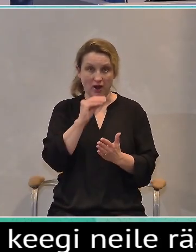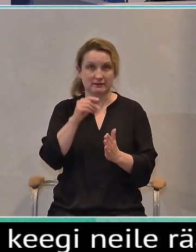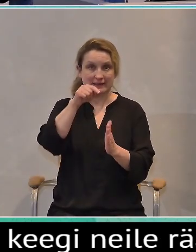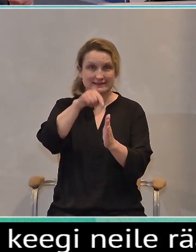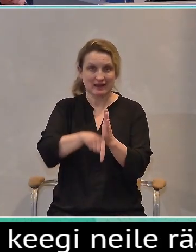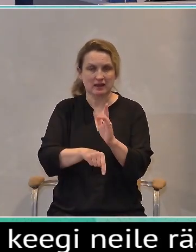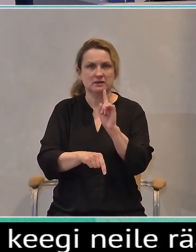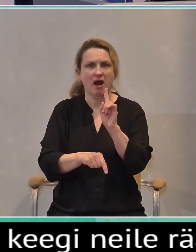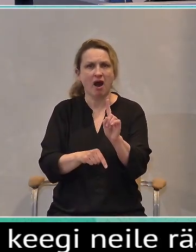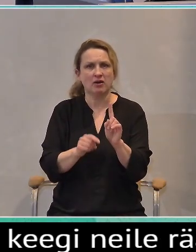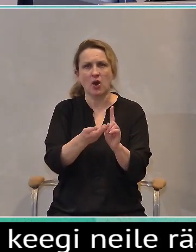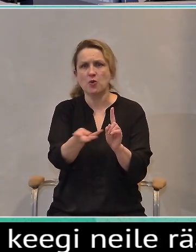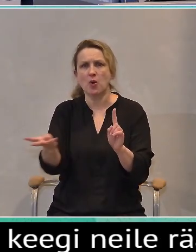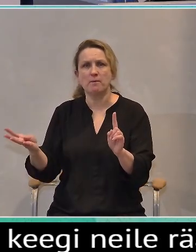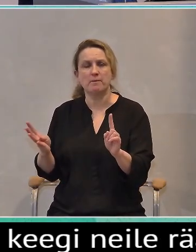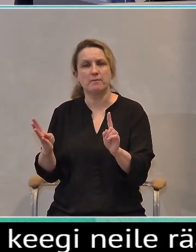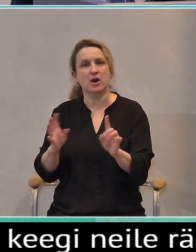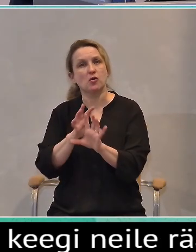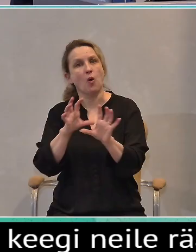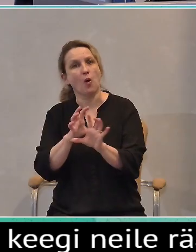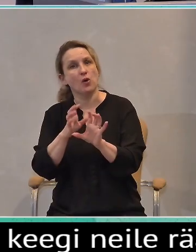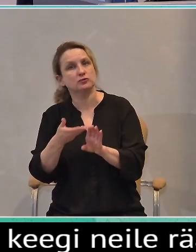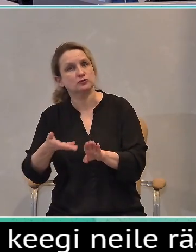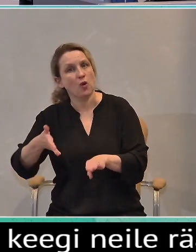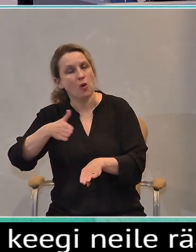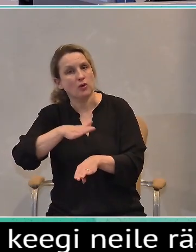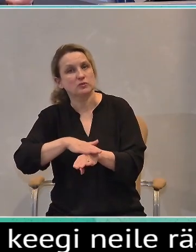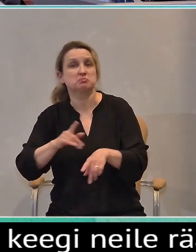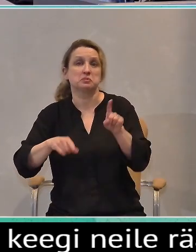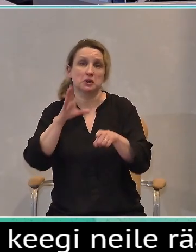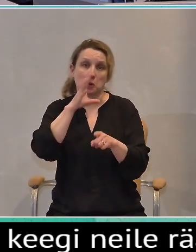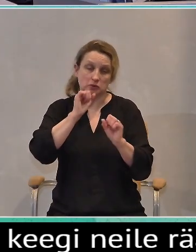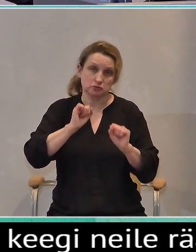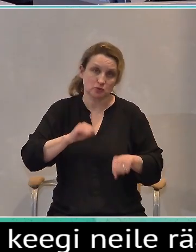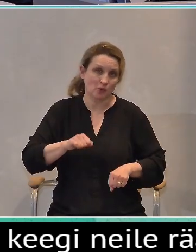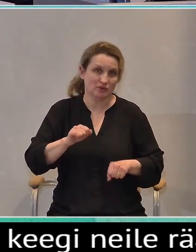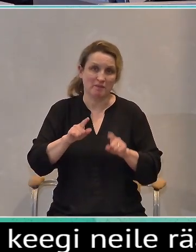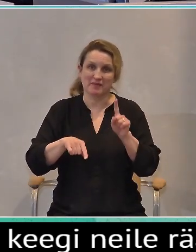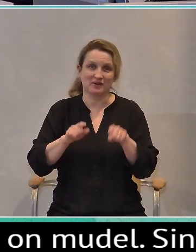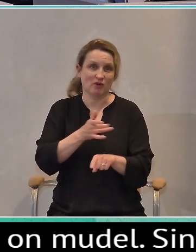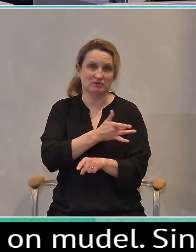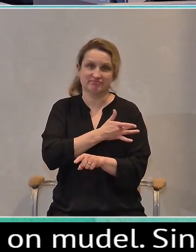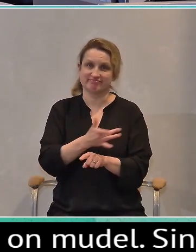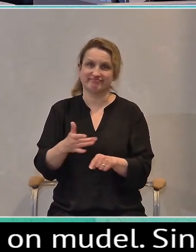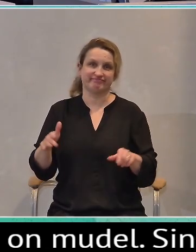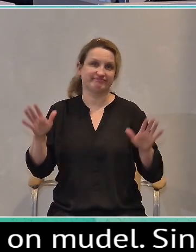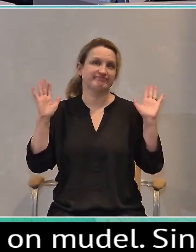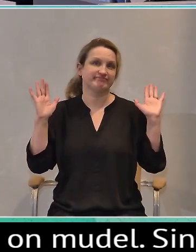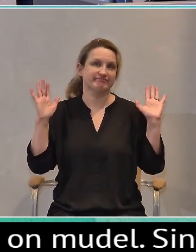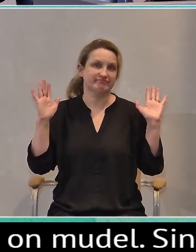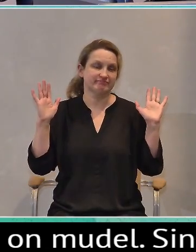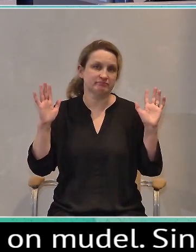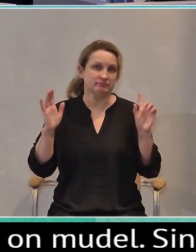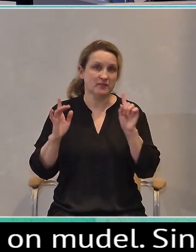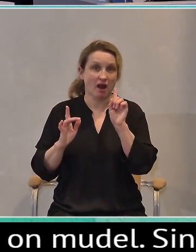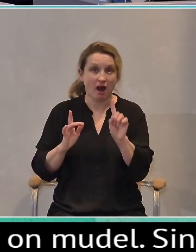include a lot of aspects related to the patient. We attempt to include the